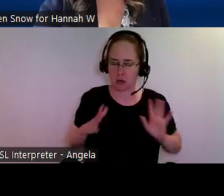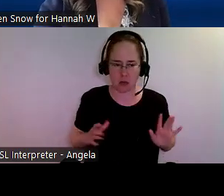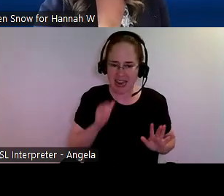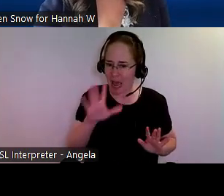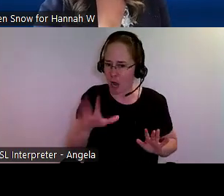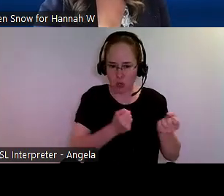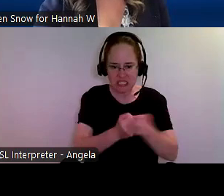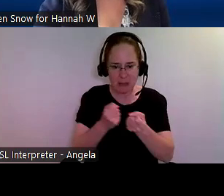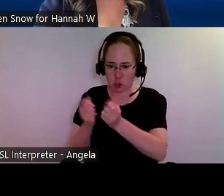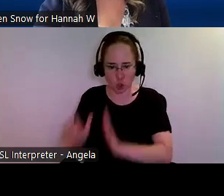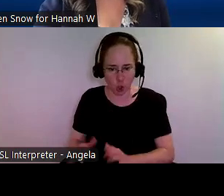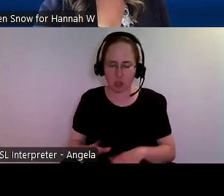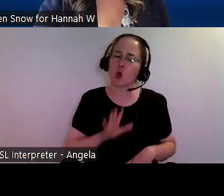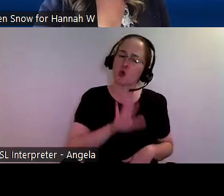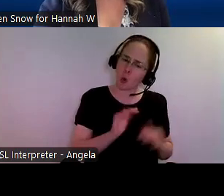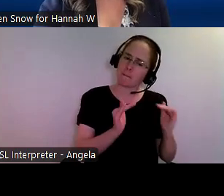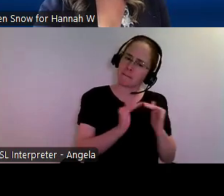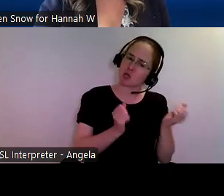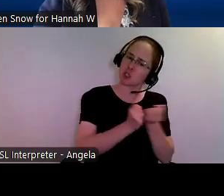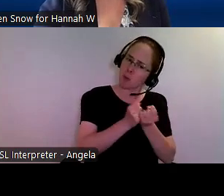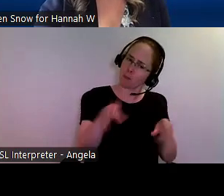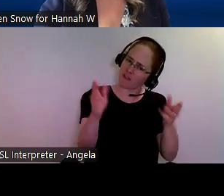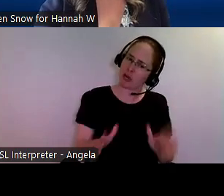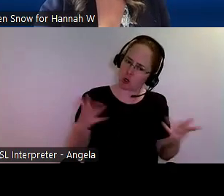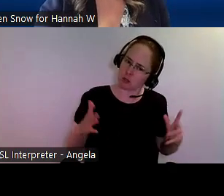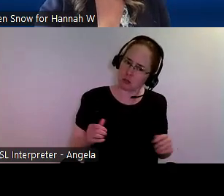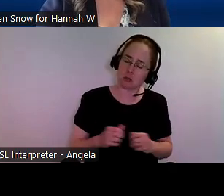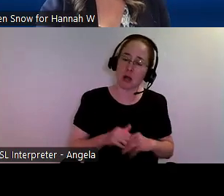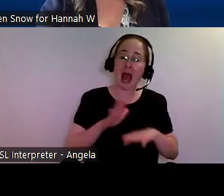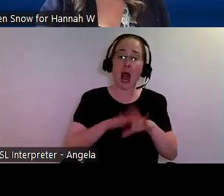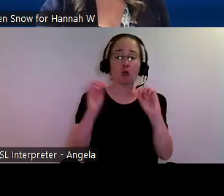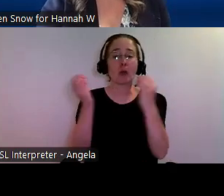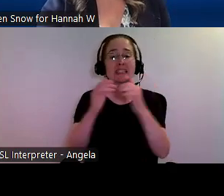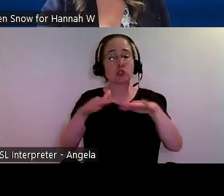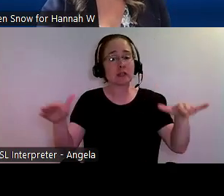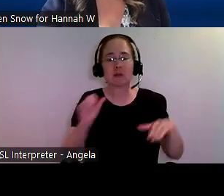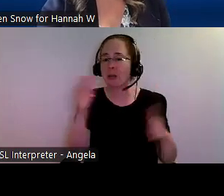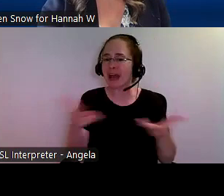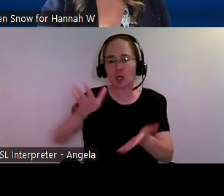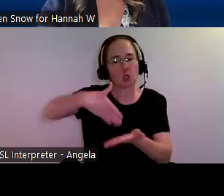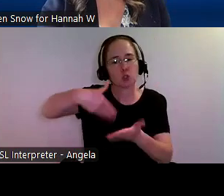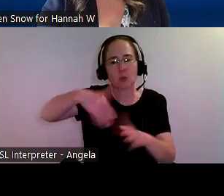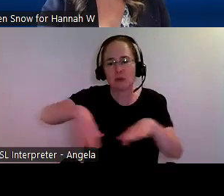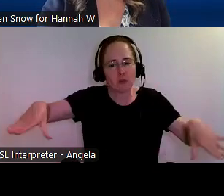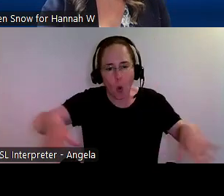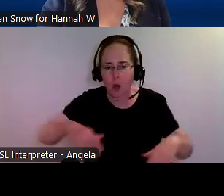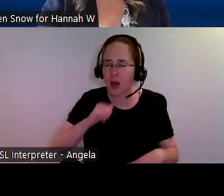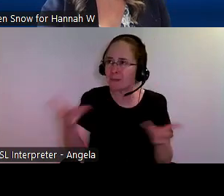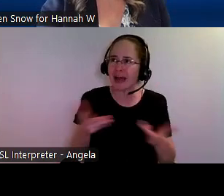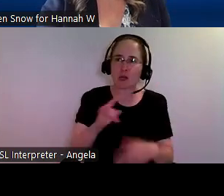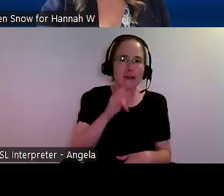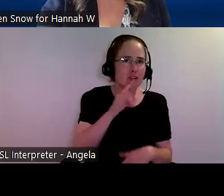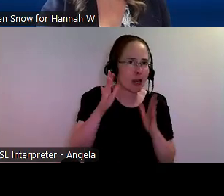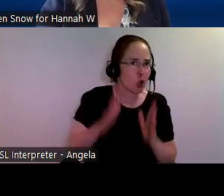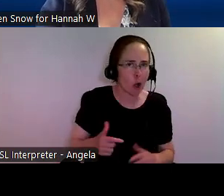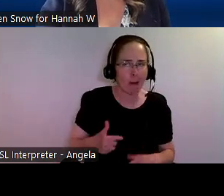be your sponsor. I'm here to be your peer support provider. And then at the organizational level, I'm not here to sweep the floors. I'm not here to be the janitor. I'm